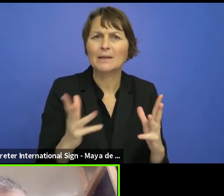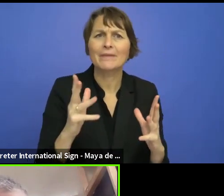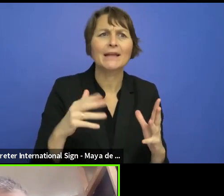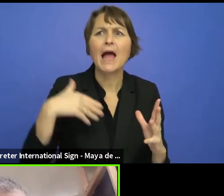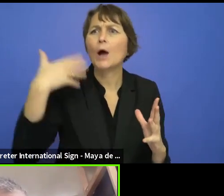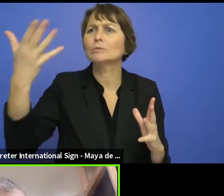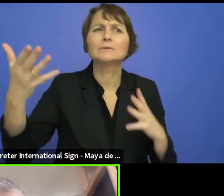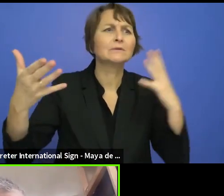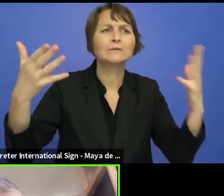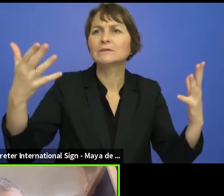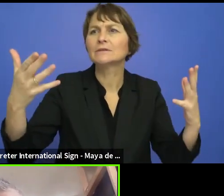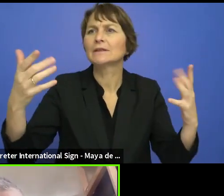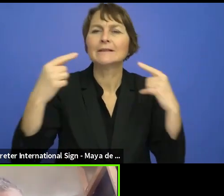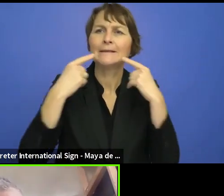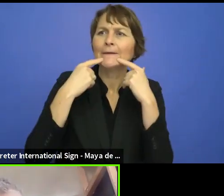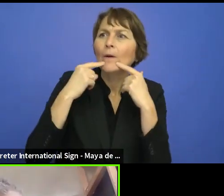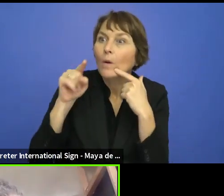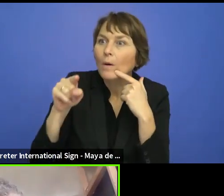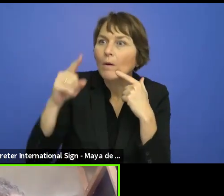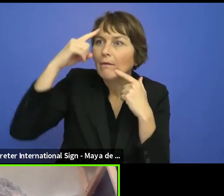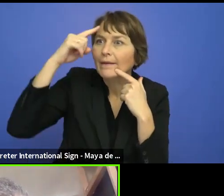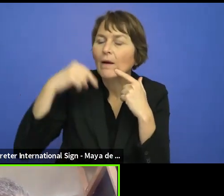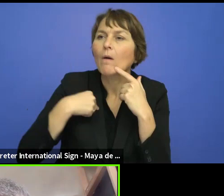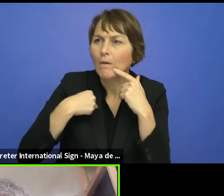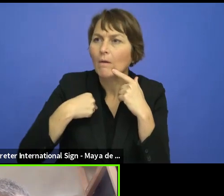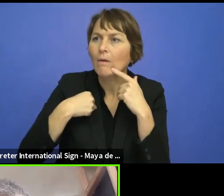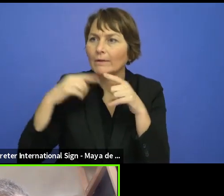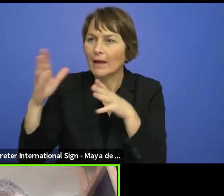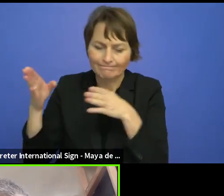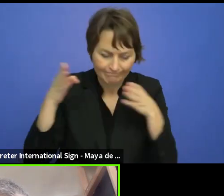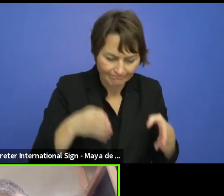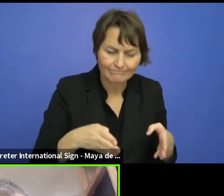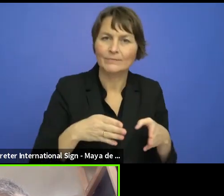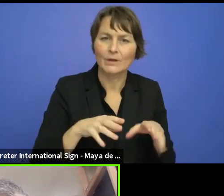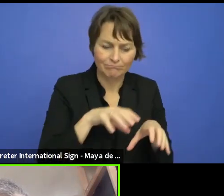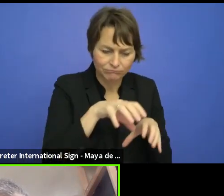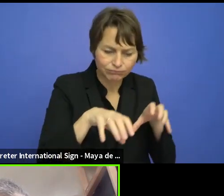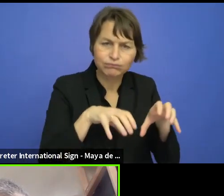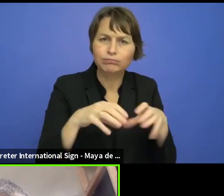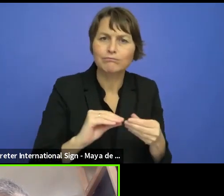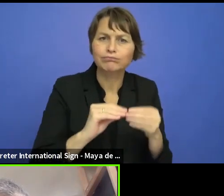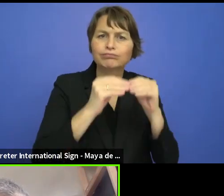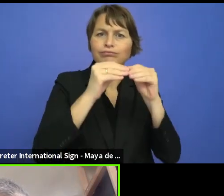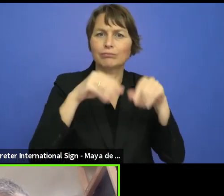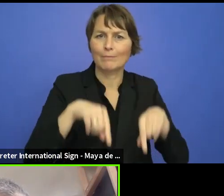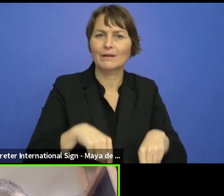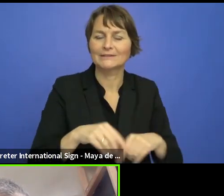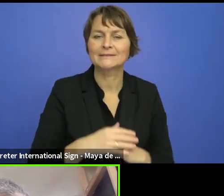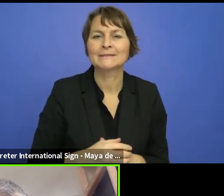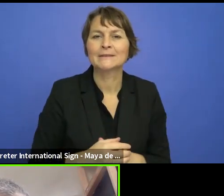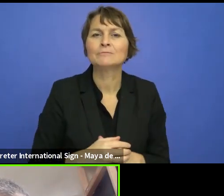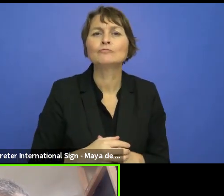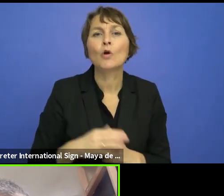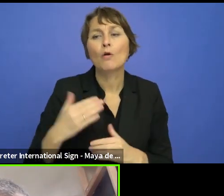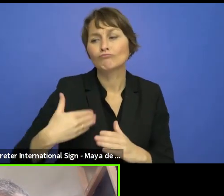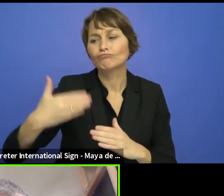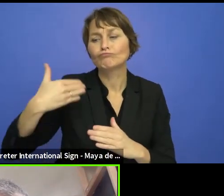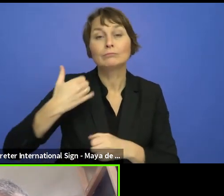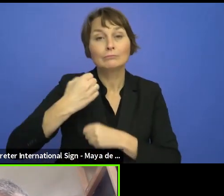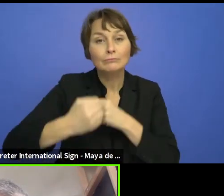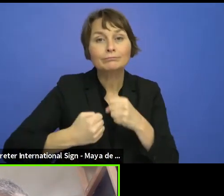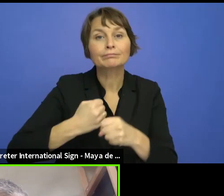think. You have to make this kind of work, and there, for some years already, I'm making